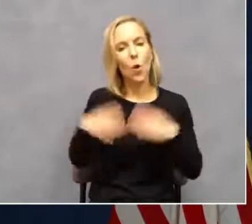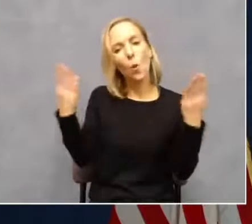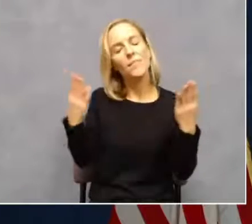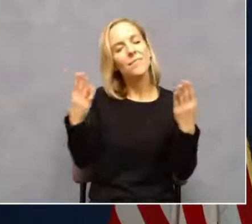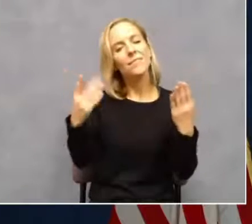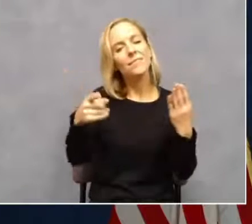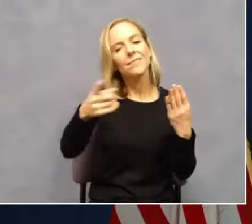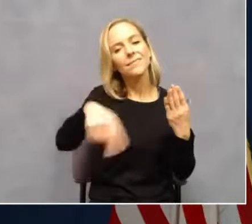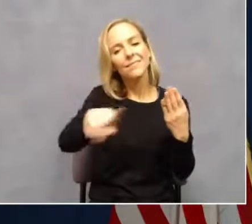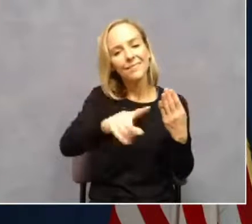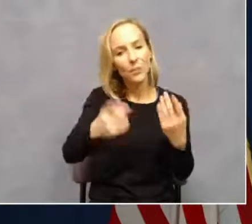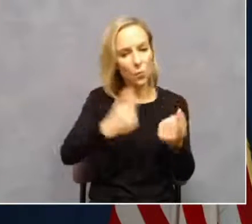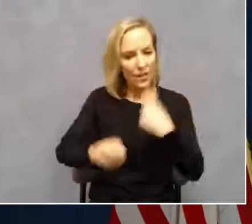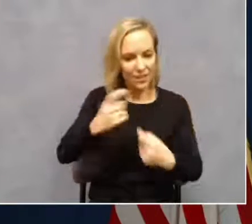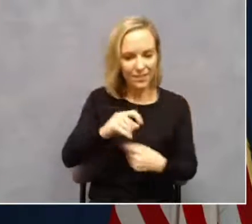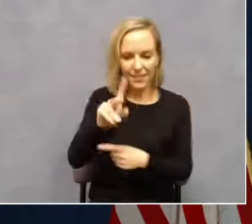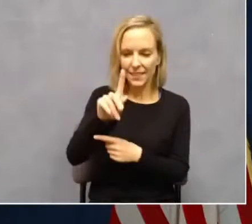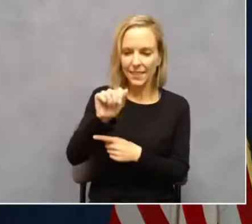Catherine?